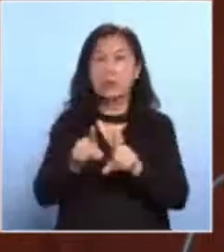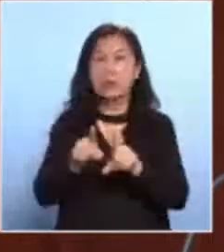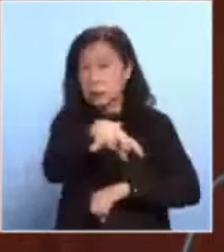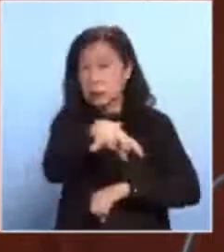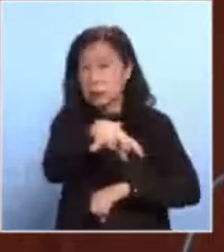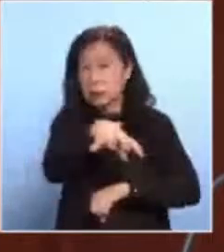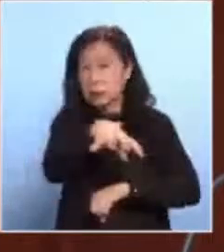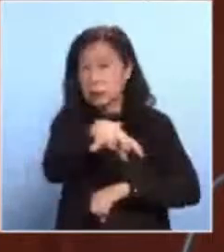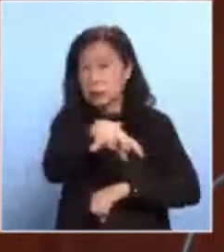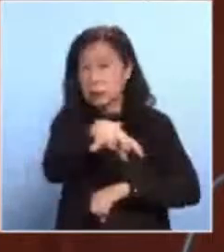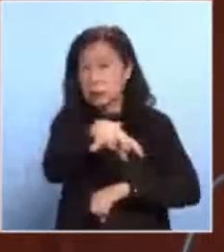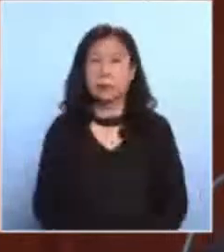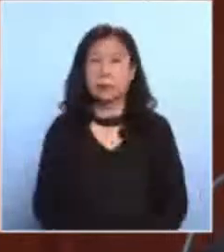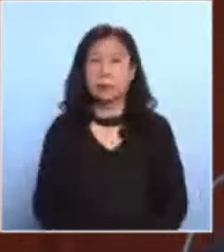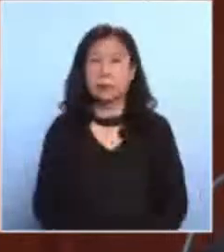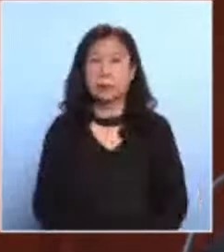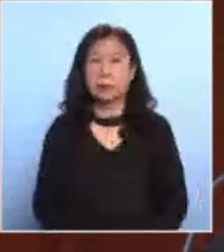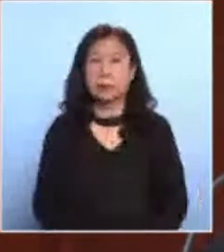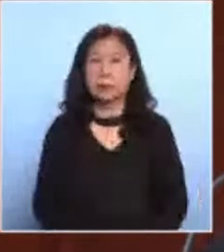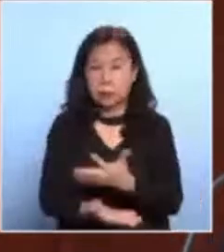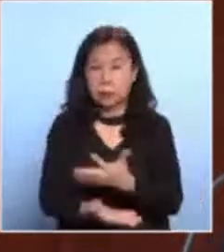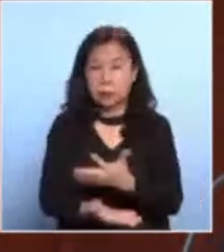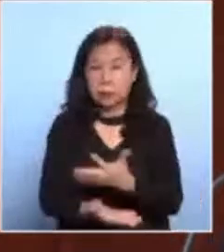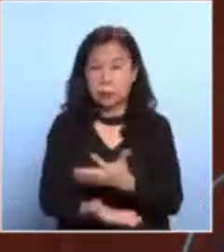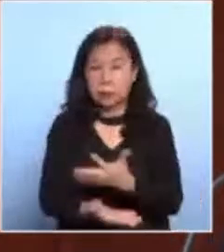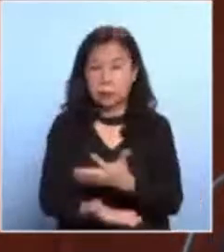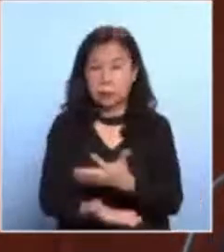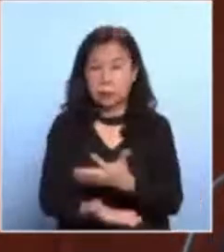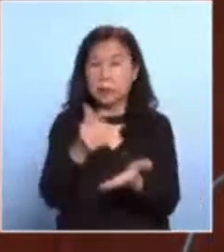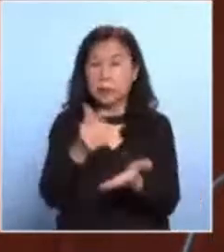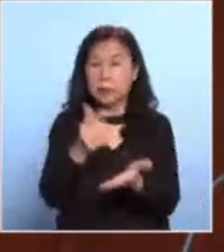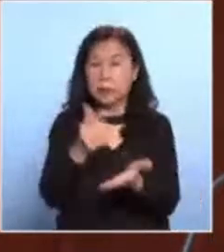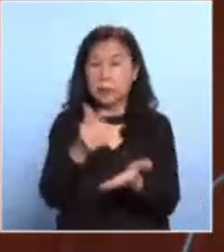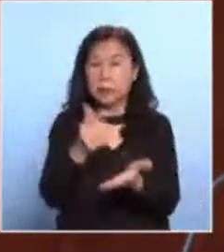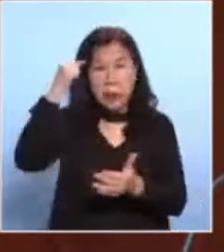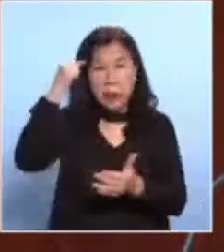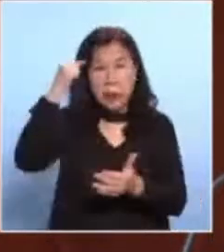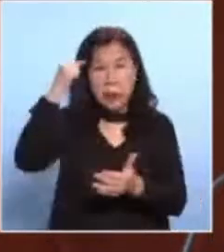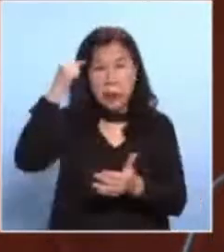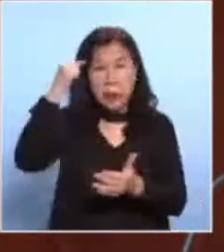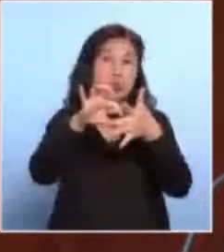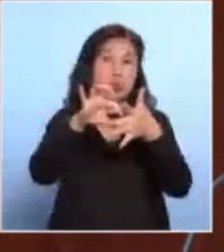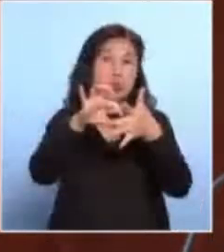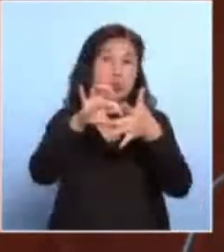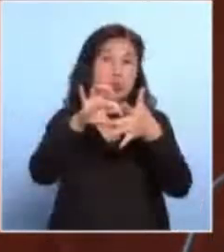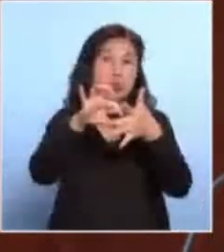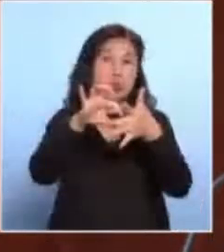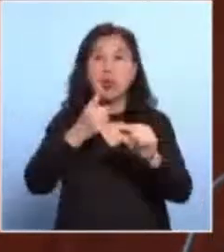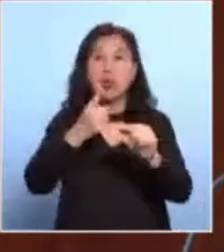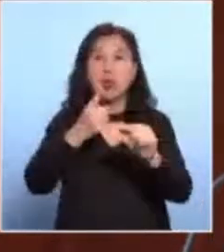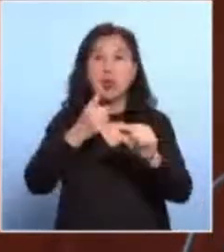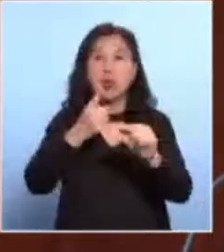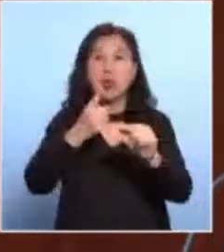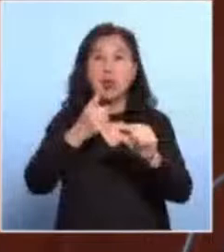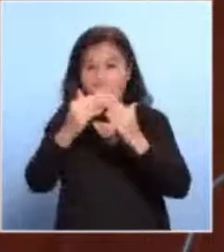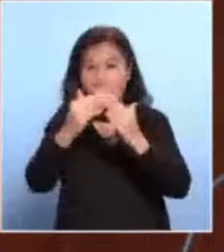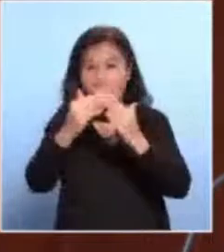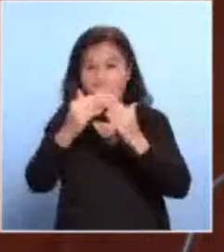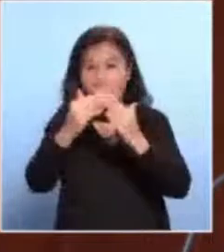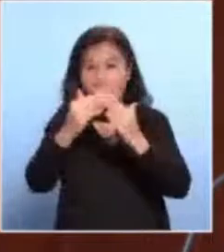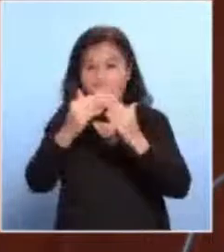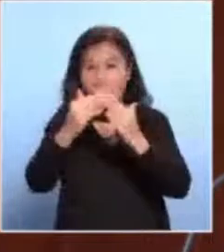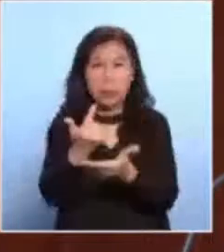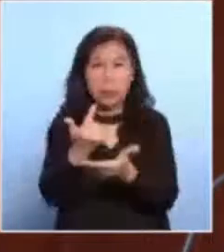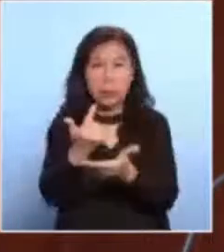services, as well as hostels for severely mentally handicapped persons, halfway houses, and hostels for